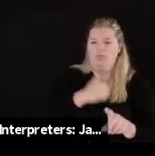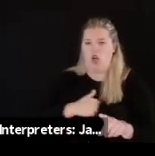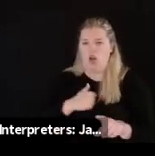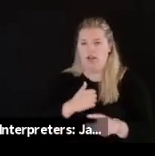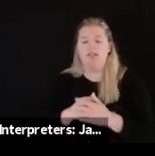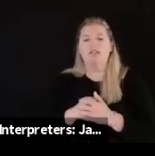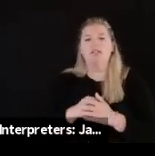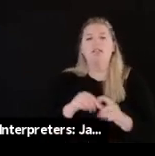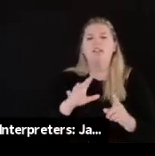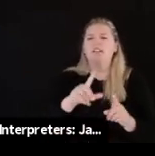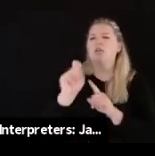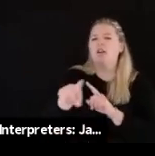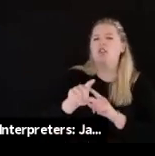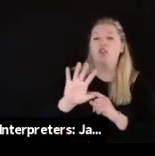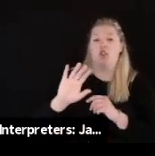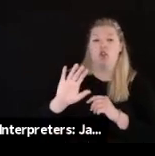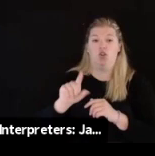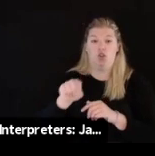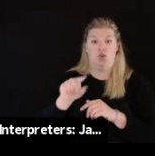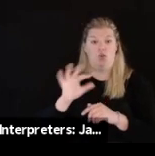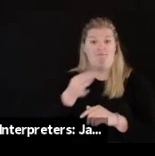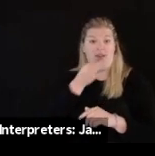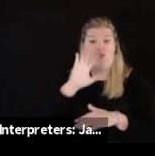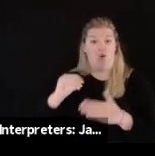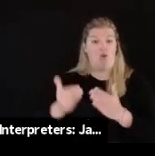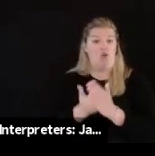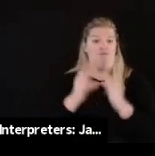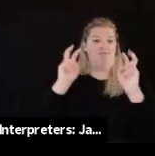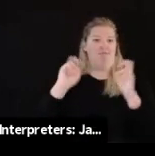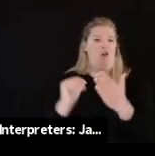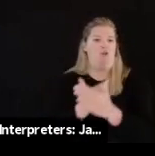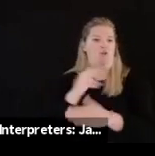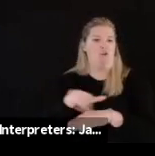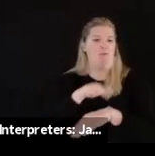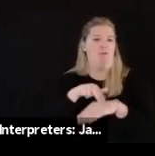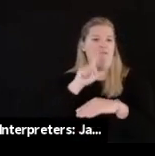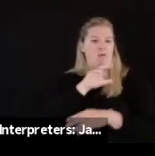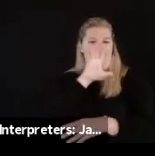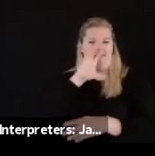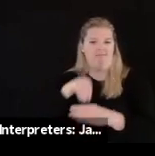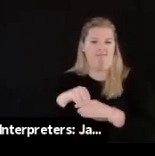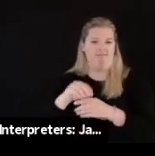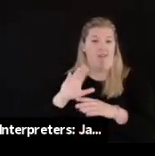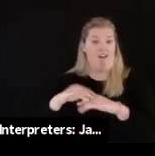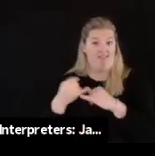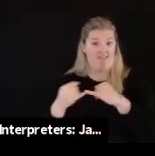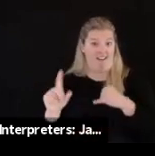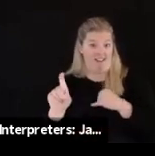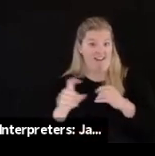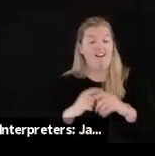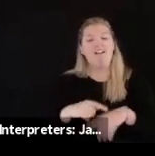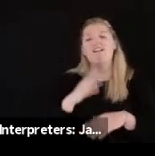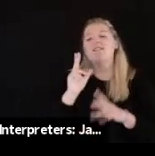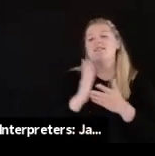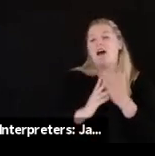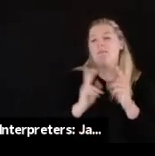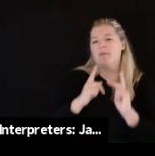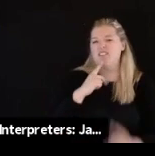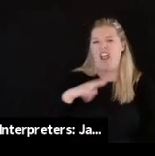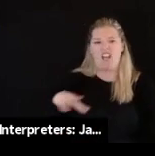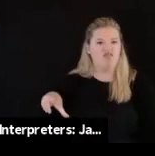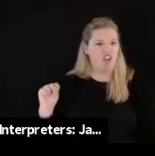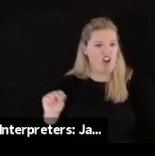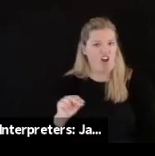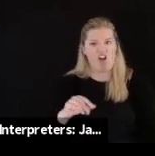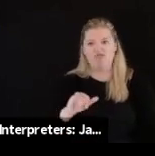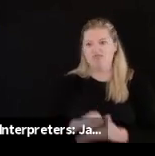again. Have you mastered your new normal of online engagement? We have yes, somewhat, no, nowhere near it, and finally,